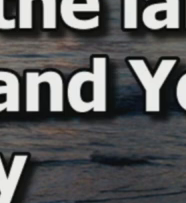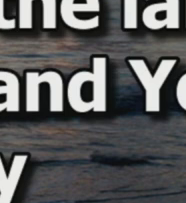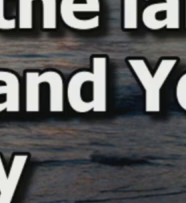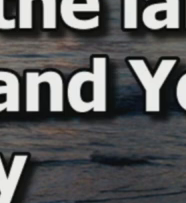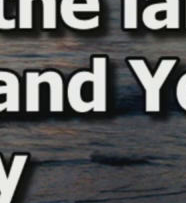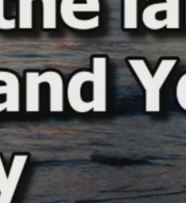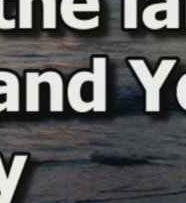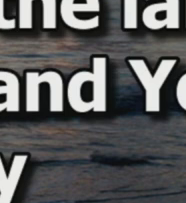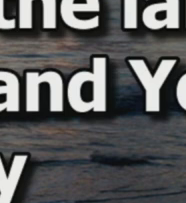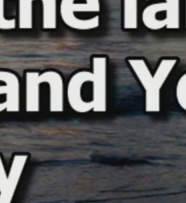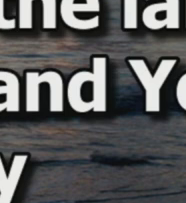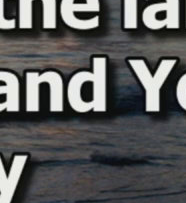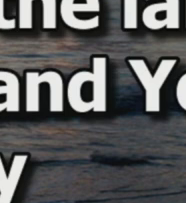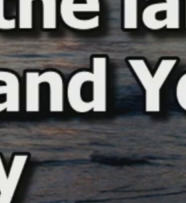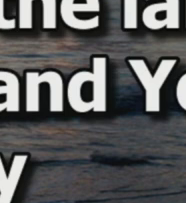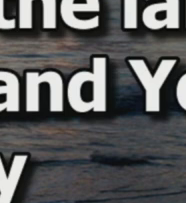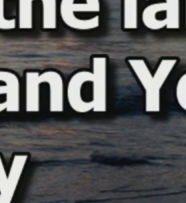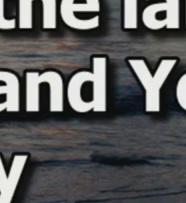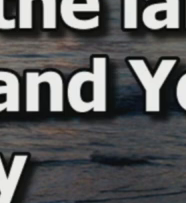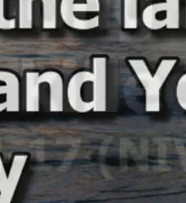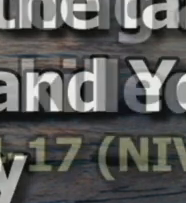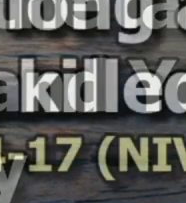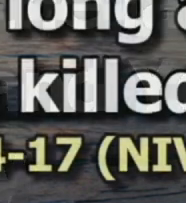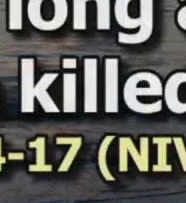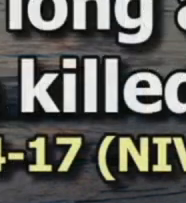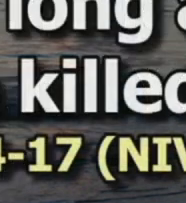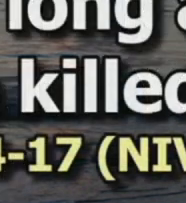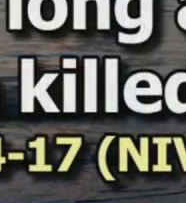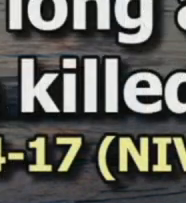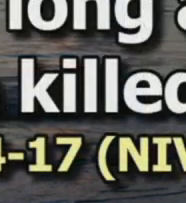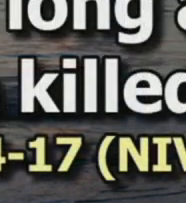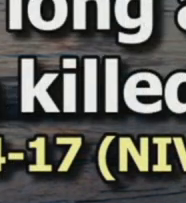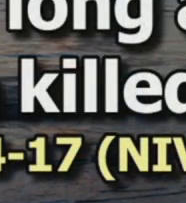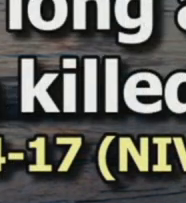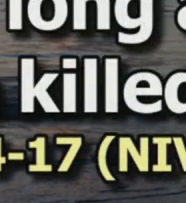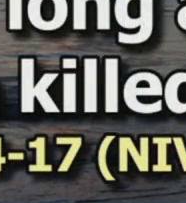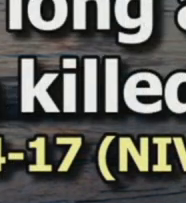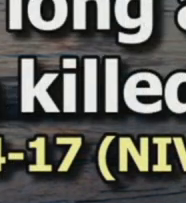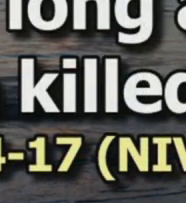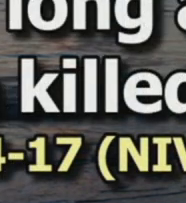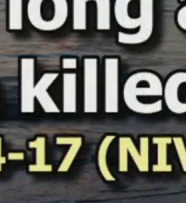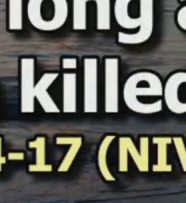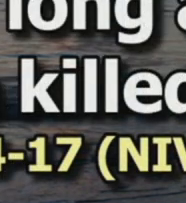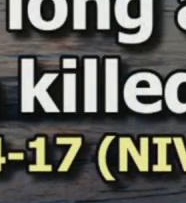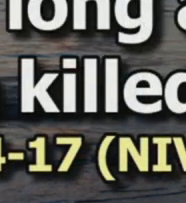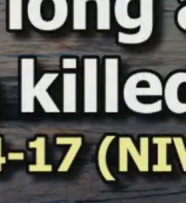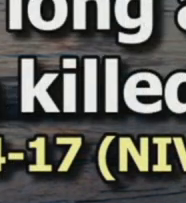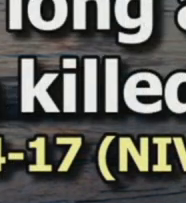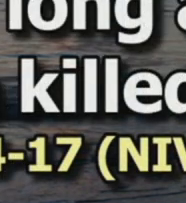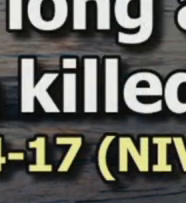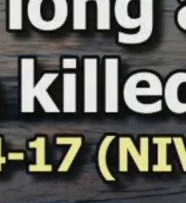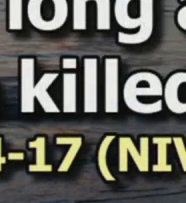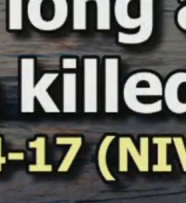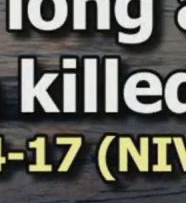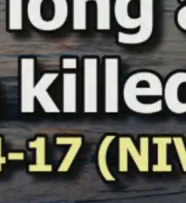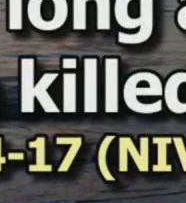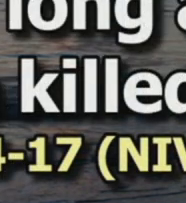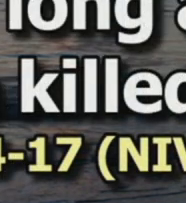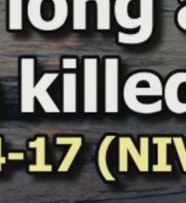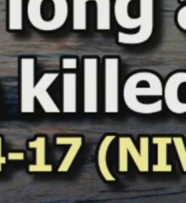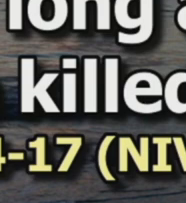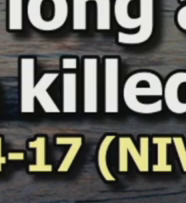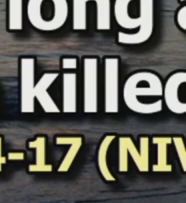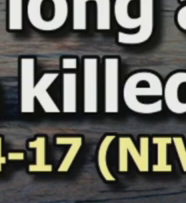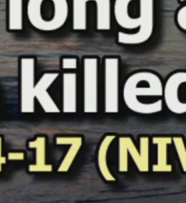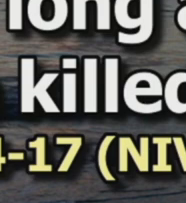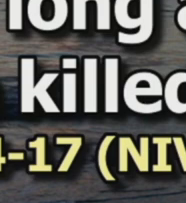from 1 Samuel chapter 20, verse 14 to 17 and verse 42. Samuel wa kwanza 20, kuanzia 14. And the word of God says